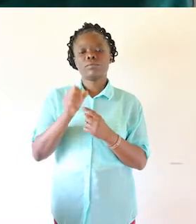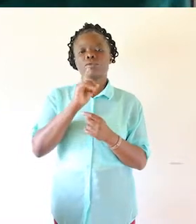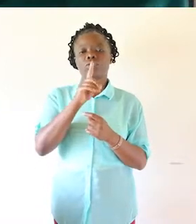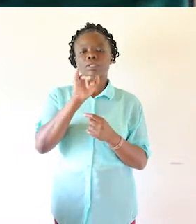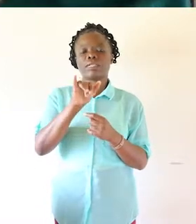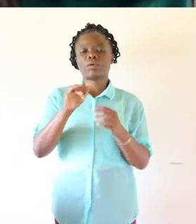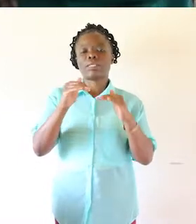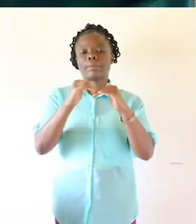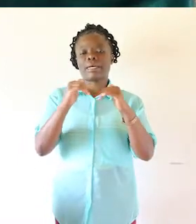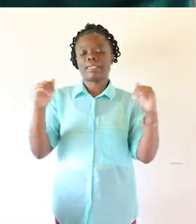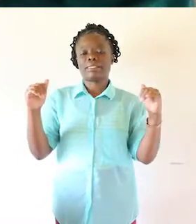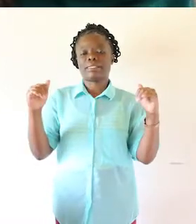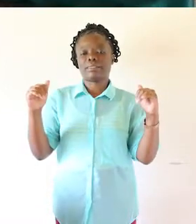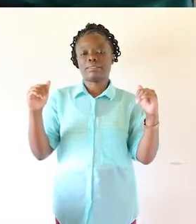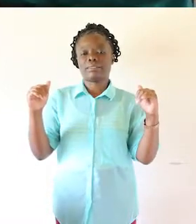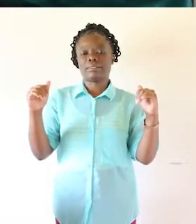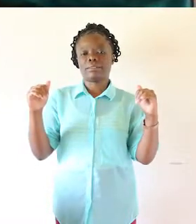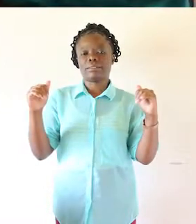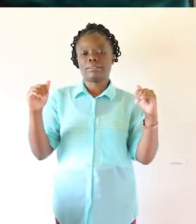so that you separate the piece.